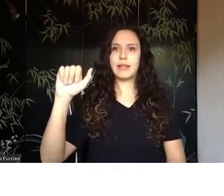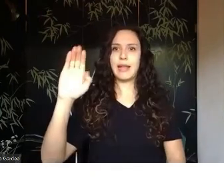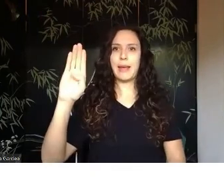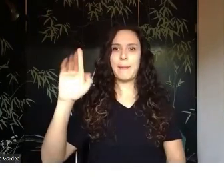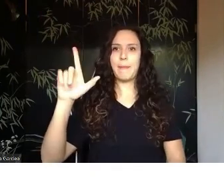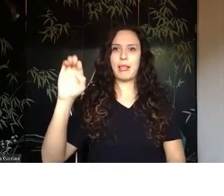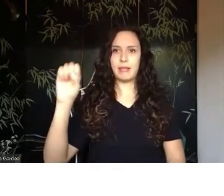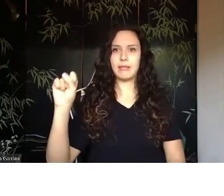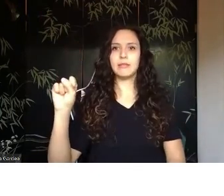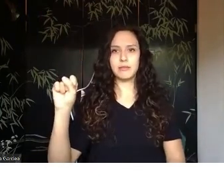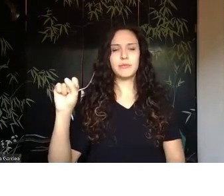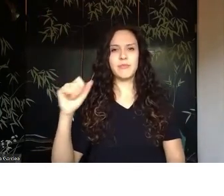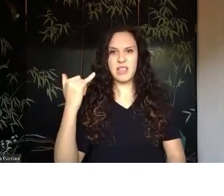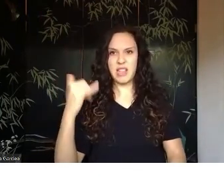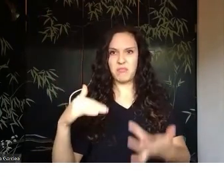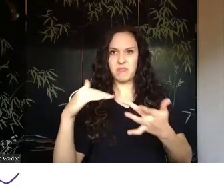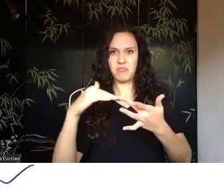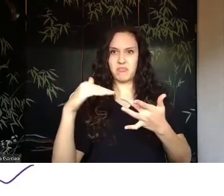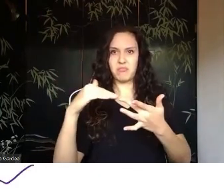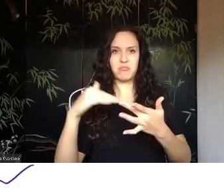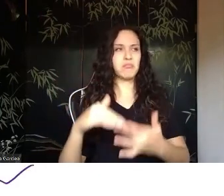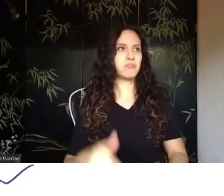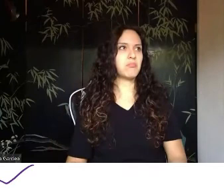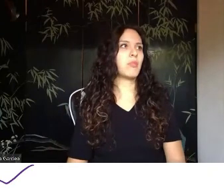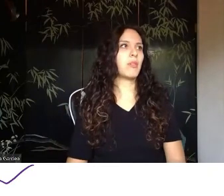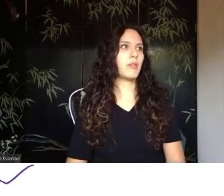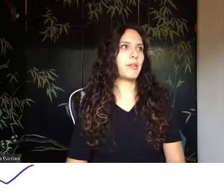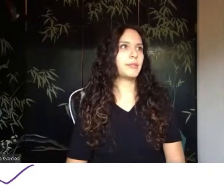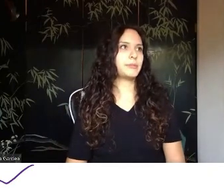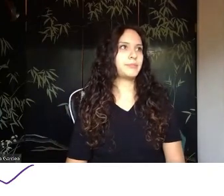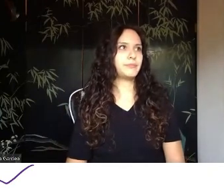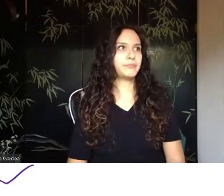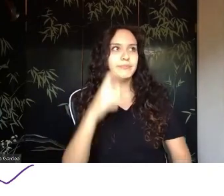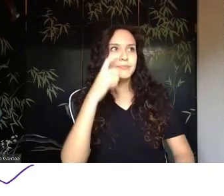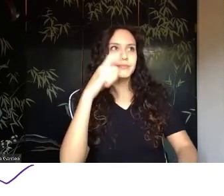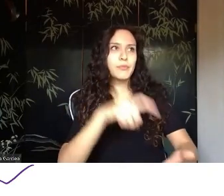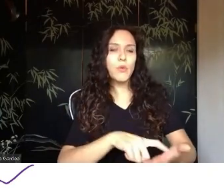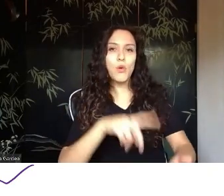about proportional relationships in tables. Okay, that's where we're at right now.